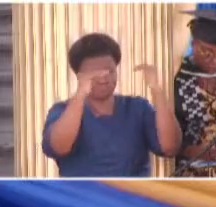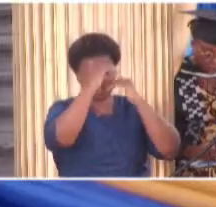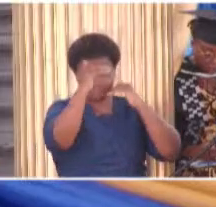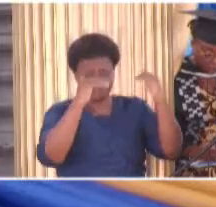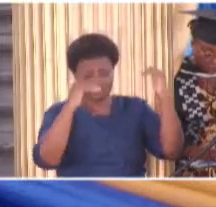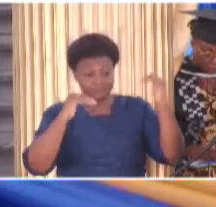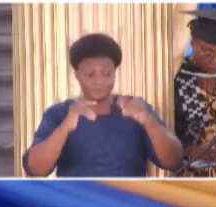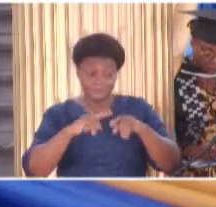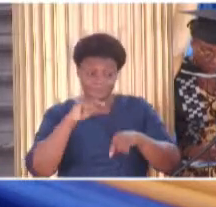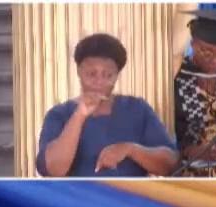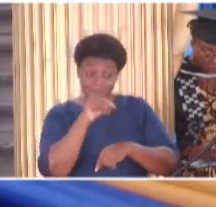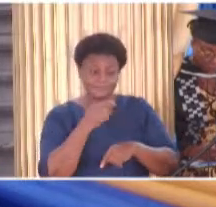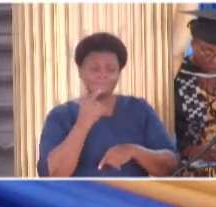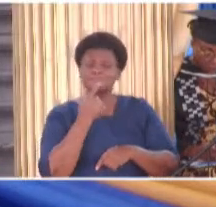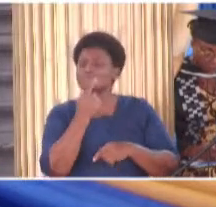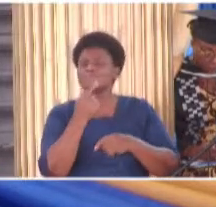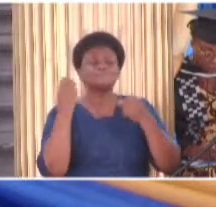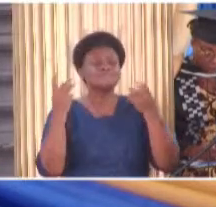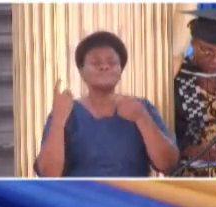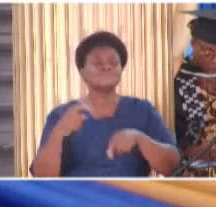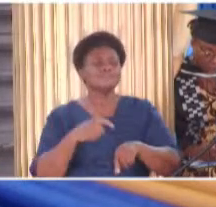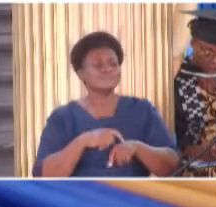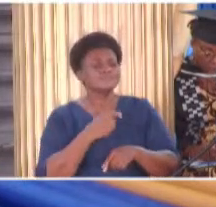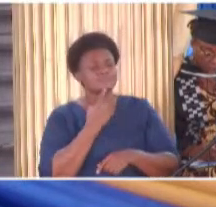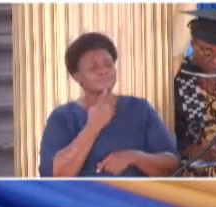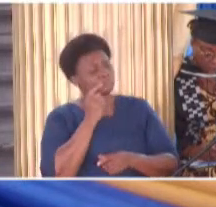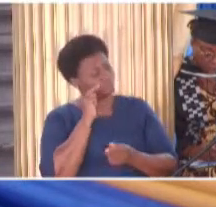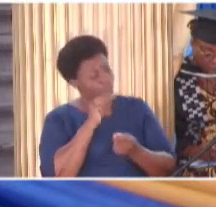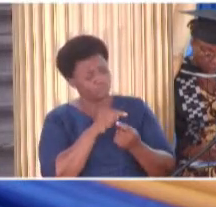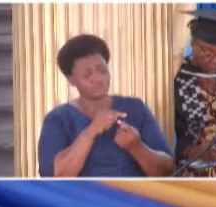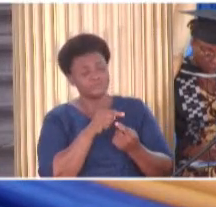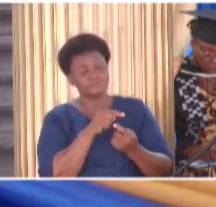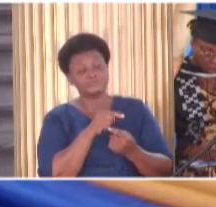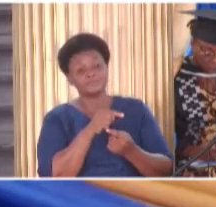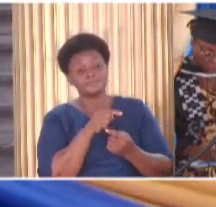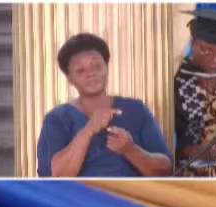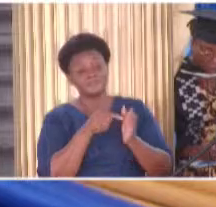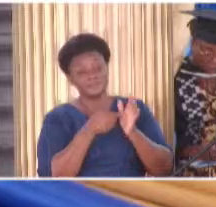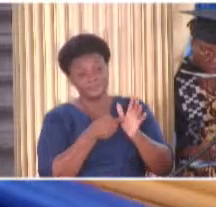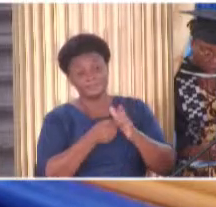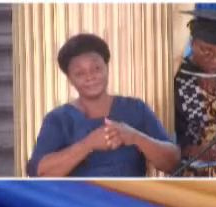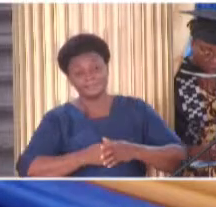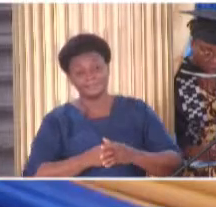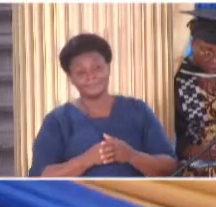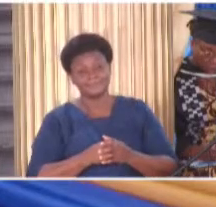said many times. It shows how important it is.